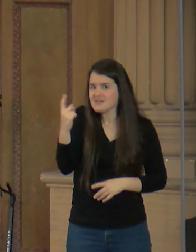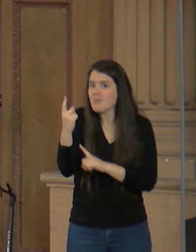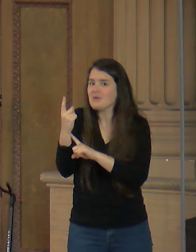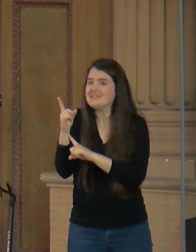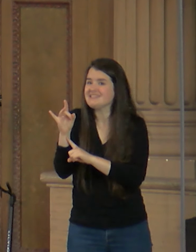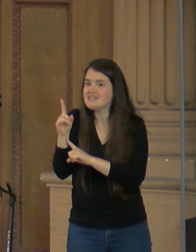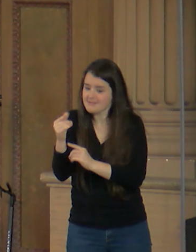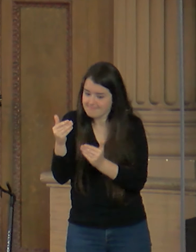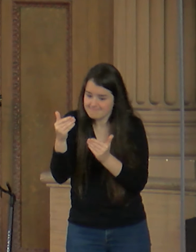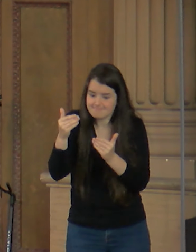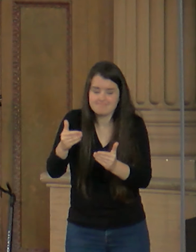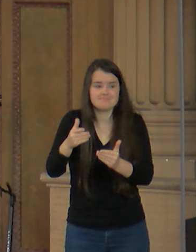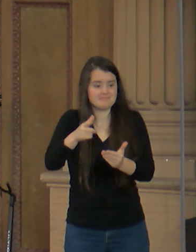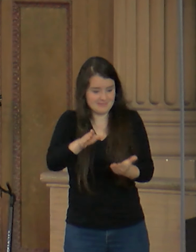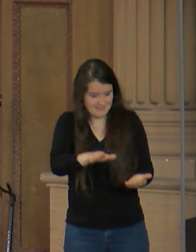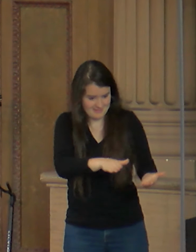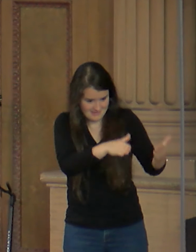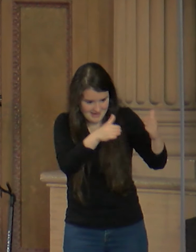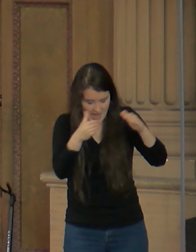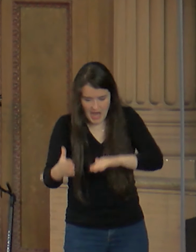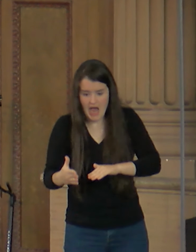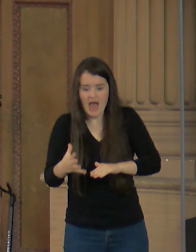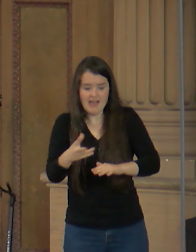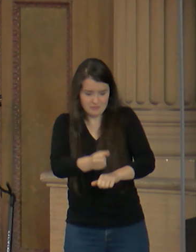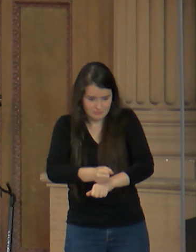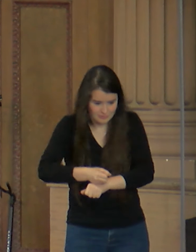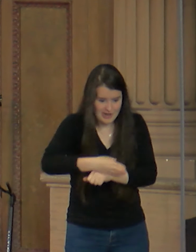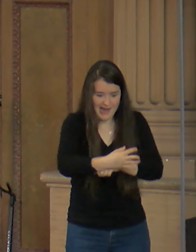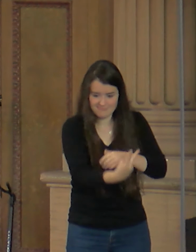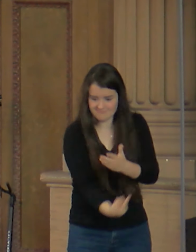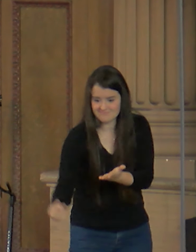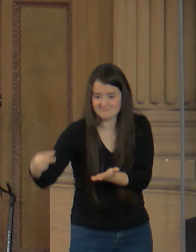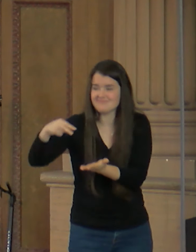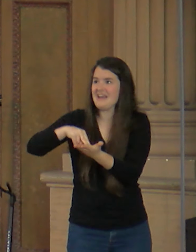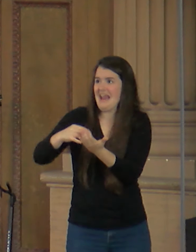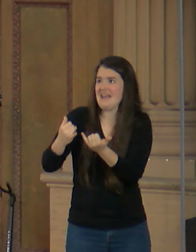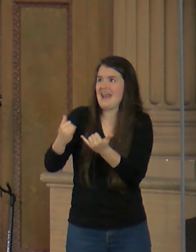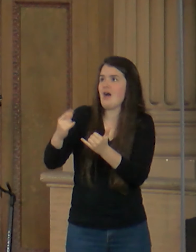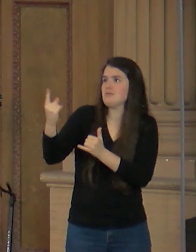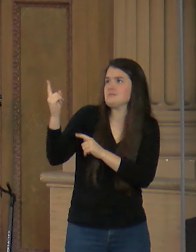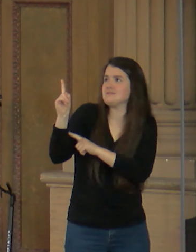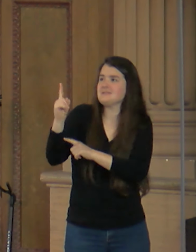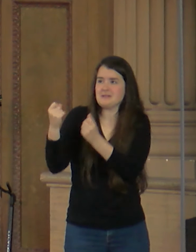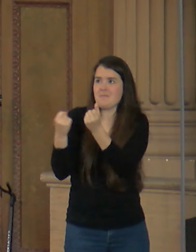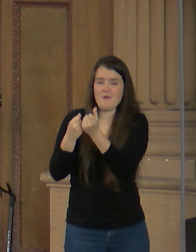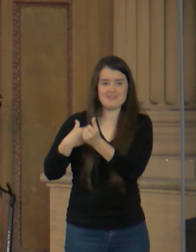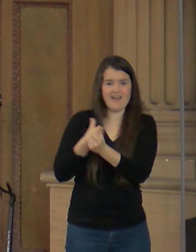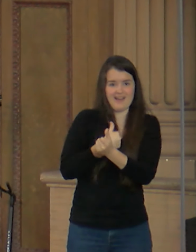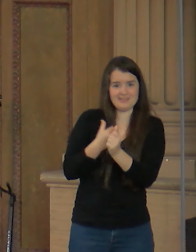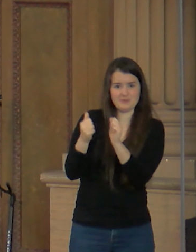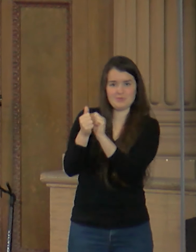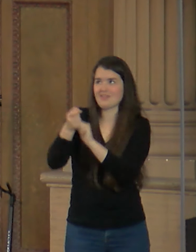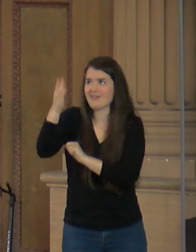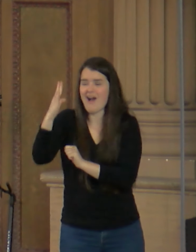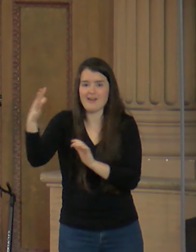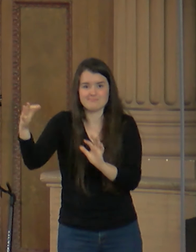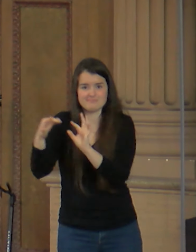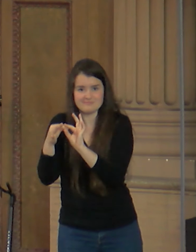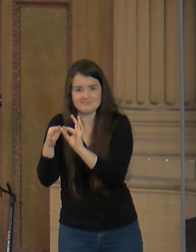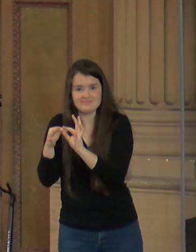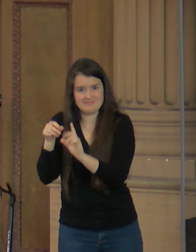triumphed over death and argues our case before God and reconciles us to God. Job didn't seem to know how that was all going to work, but